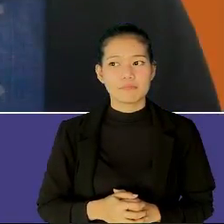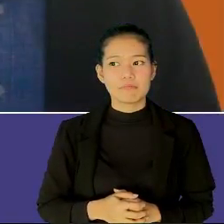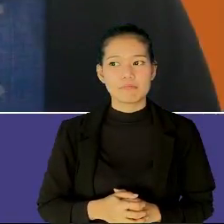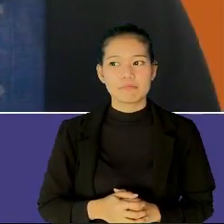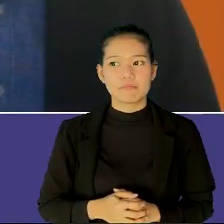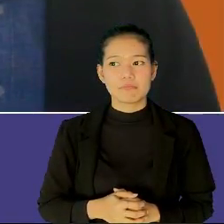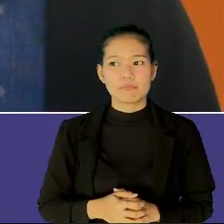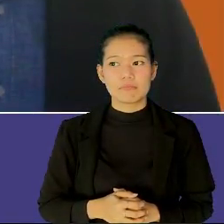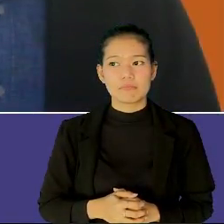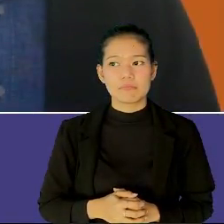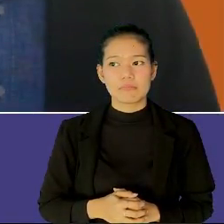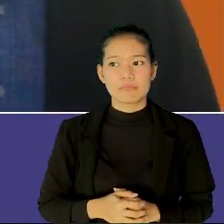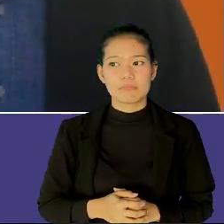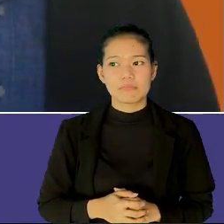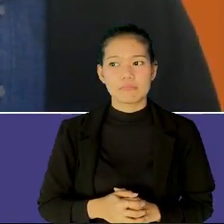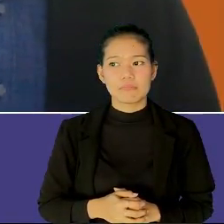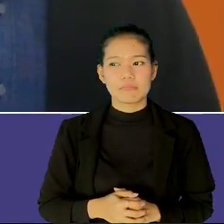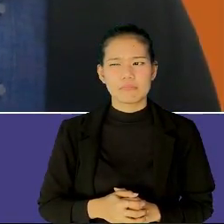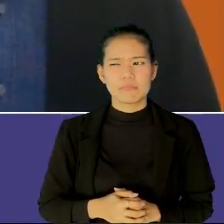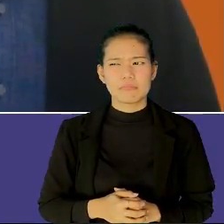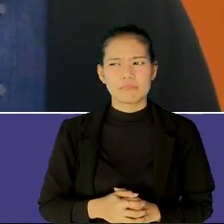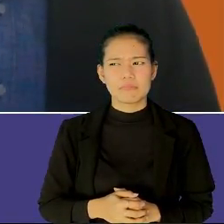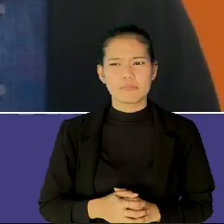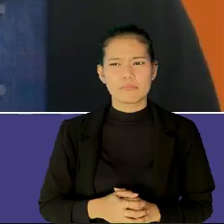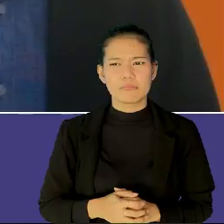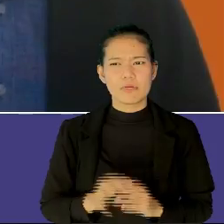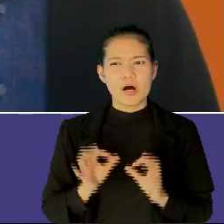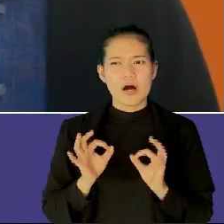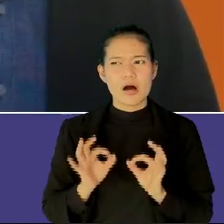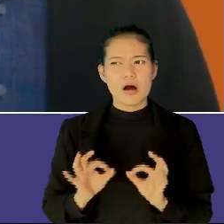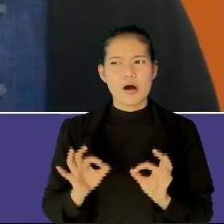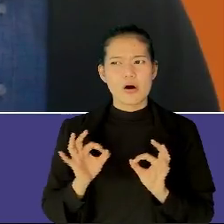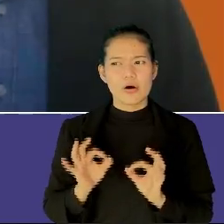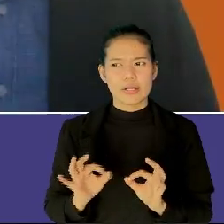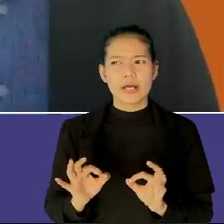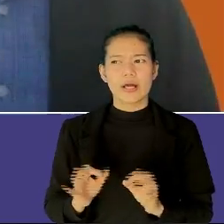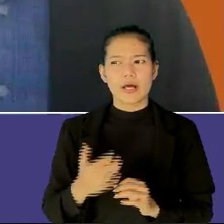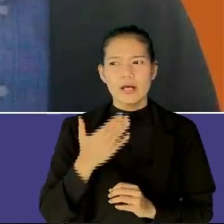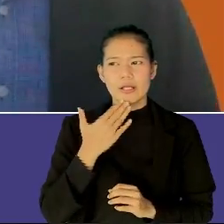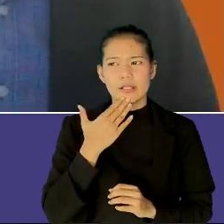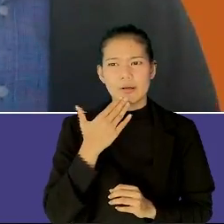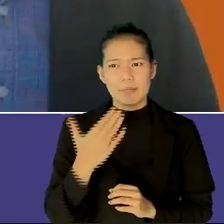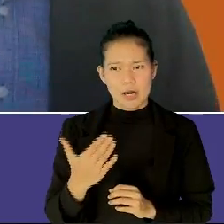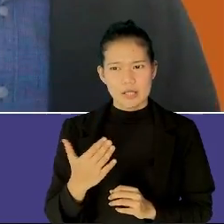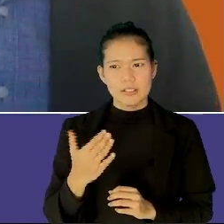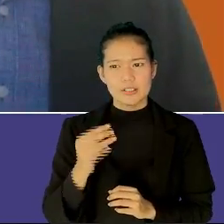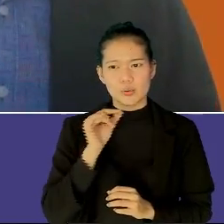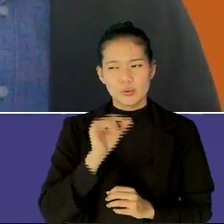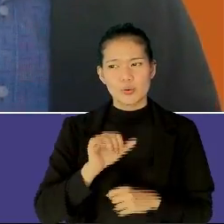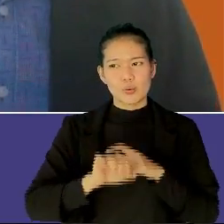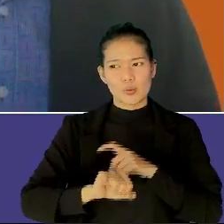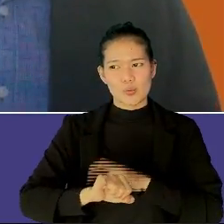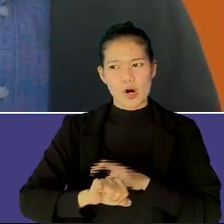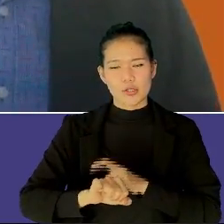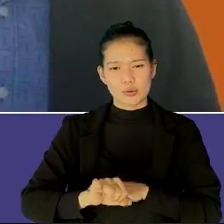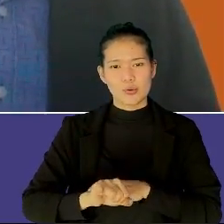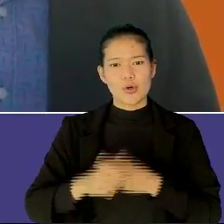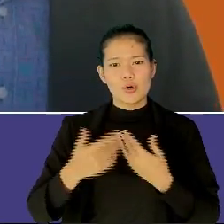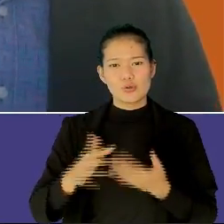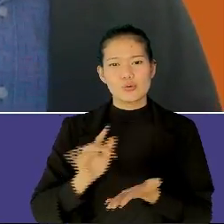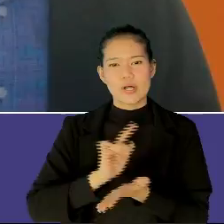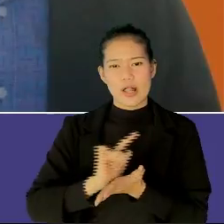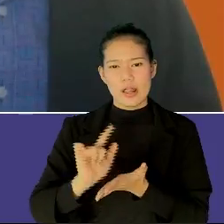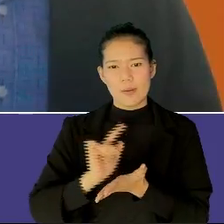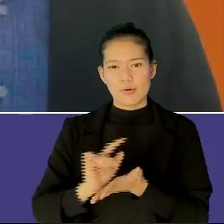Okay. Well, thank you all for attending today, and I'm sorry it was a bit late, but thank you again for your time, and we look forward to